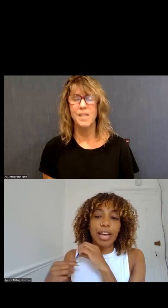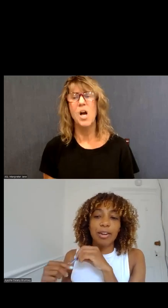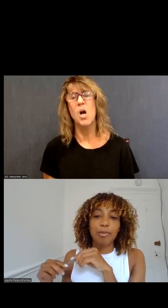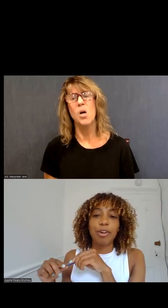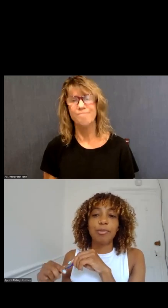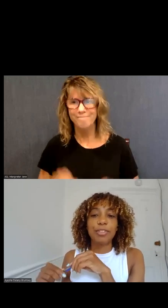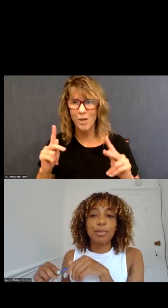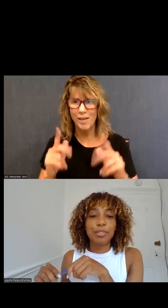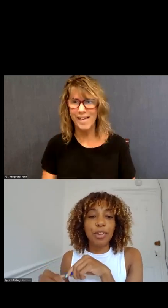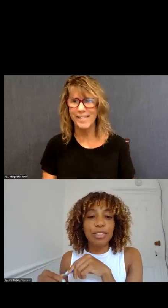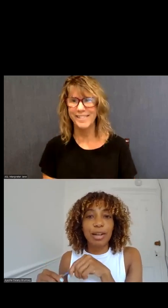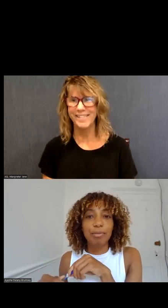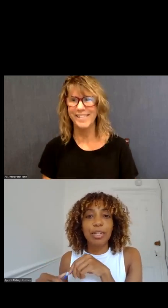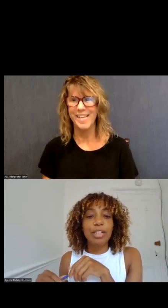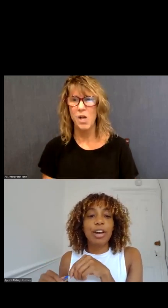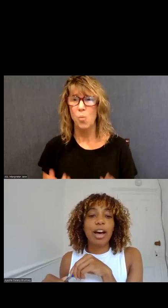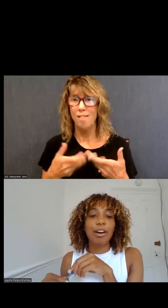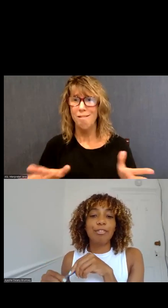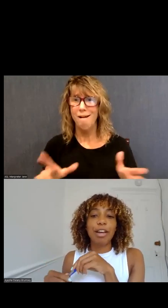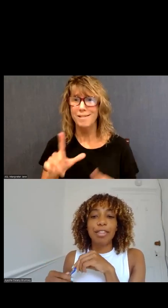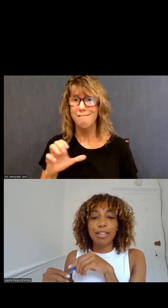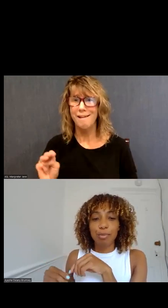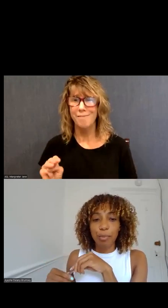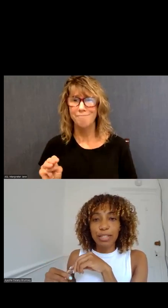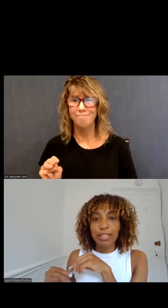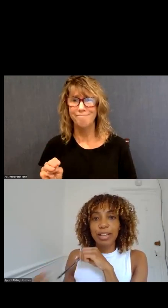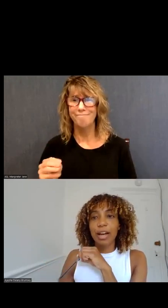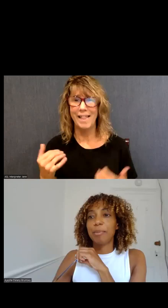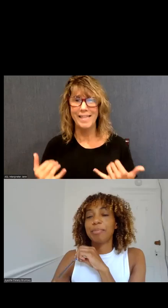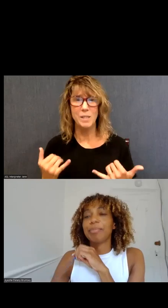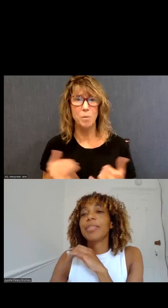Oh, okay. Well, we seem to have lost Lem at this moment.